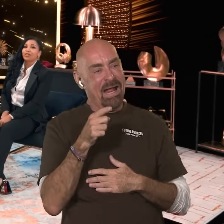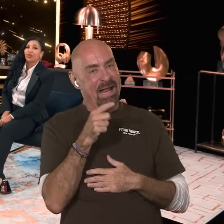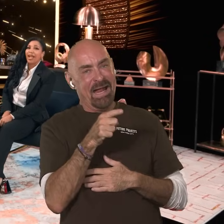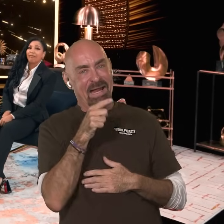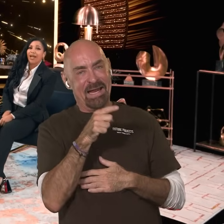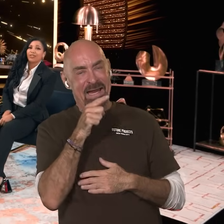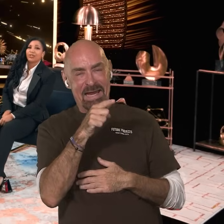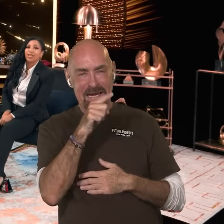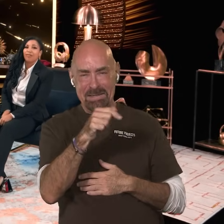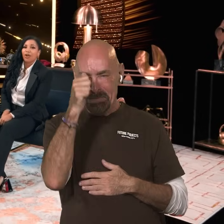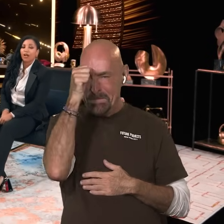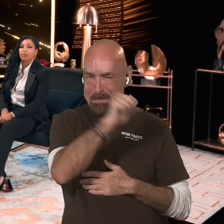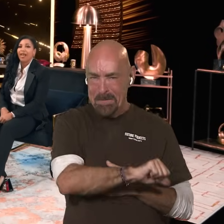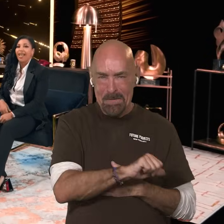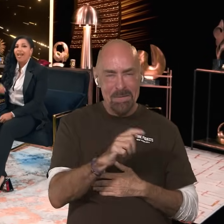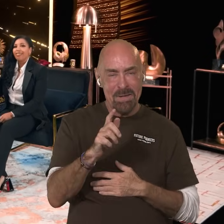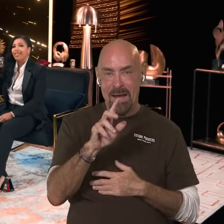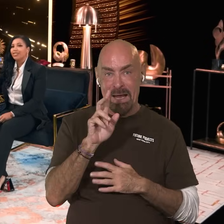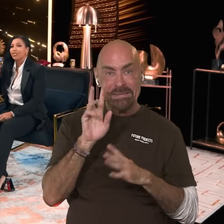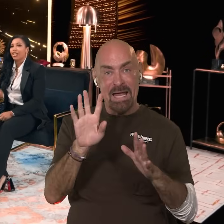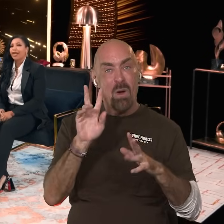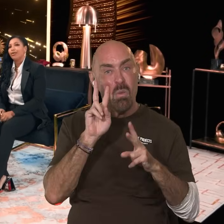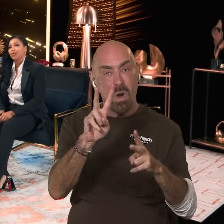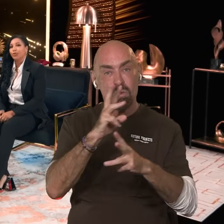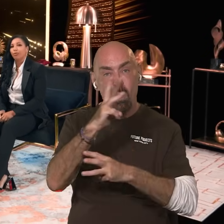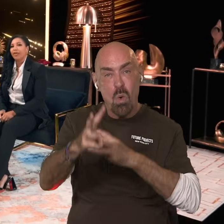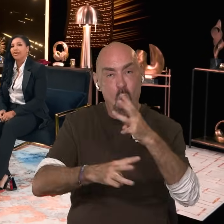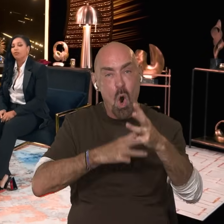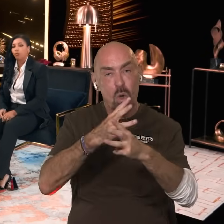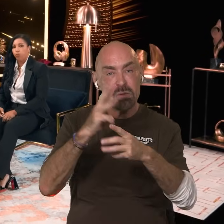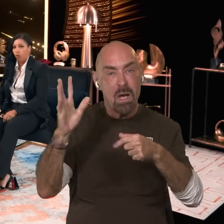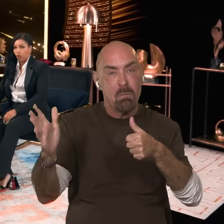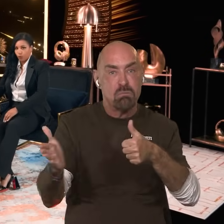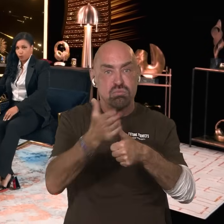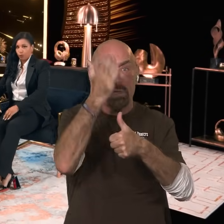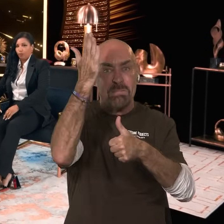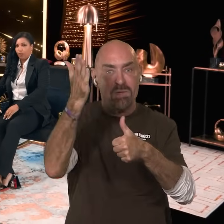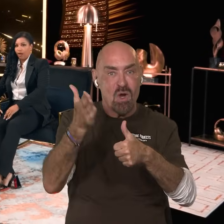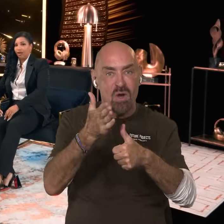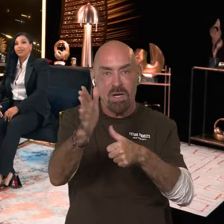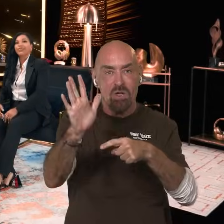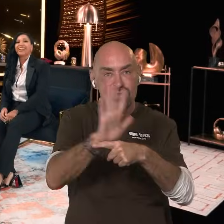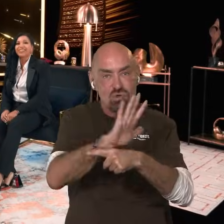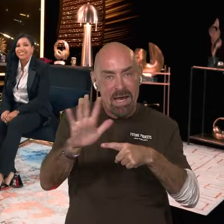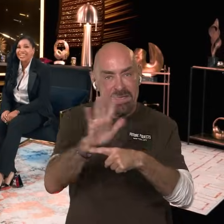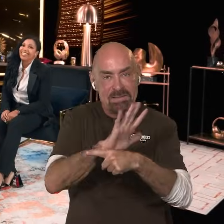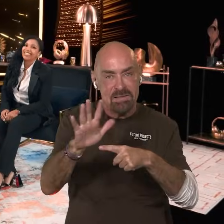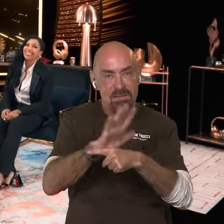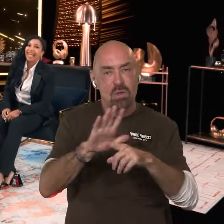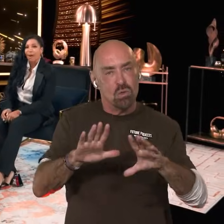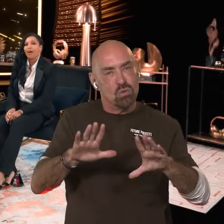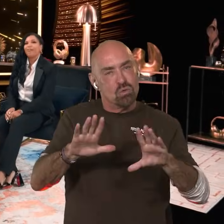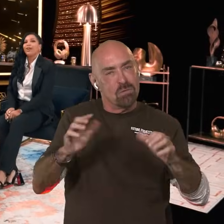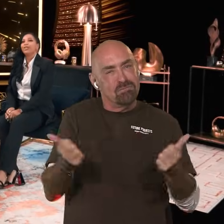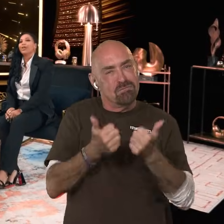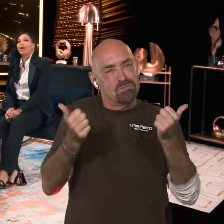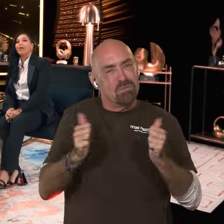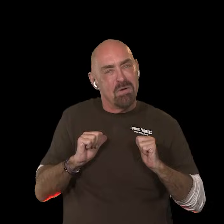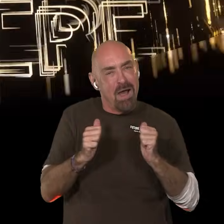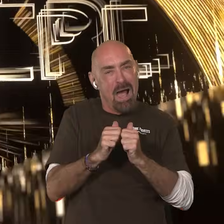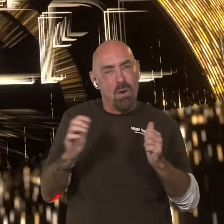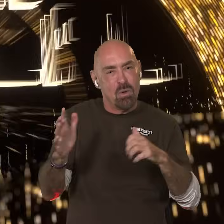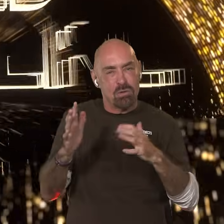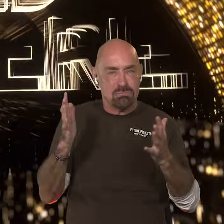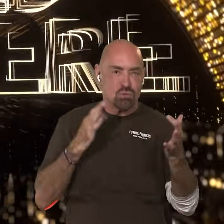to Sean's Grandmaster level card play, let's check out 2 big world premiere trailers to cap off our